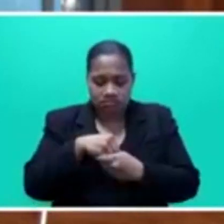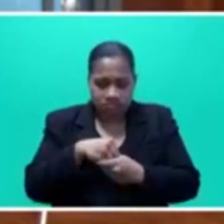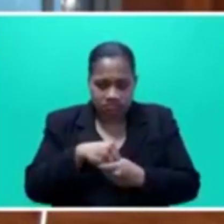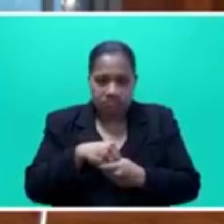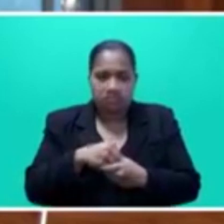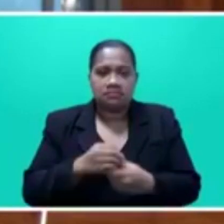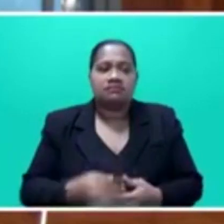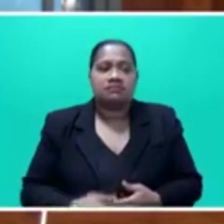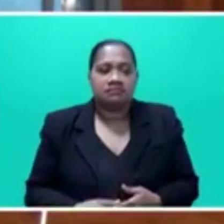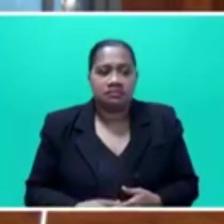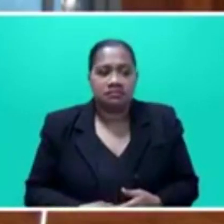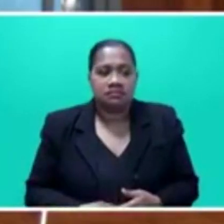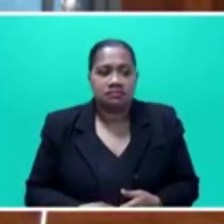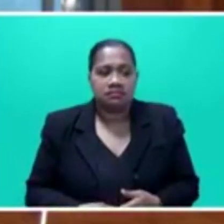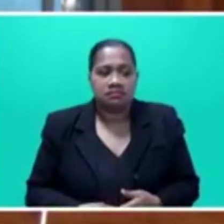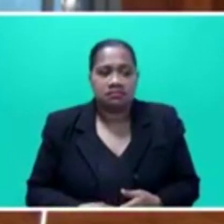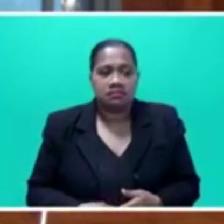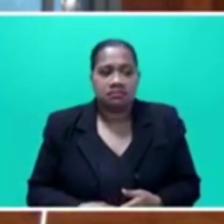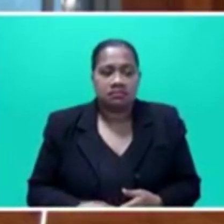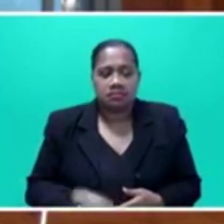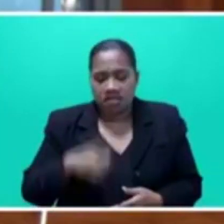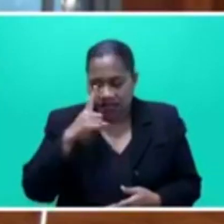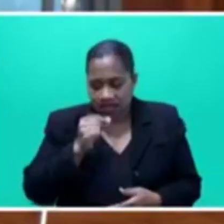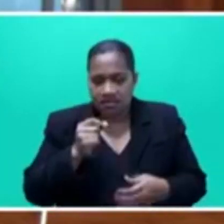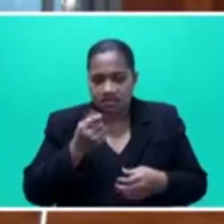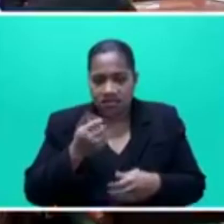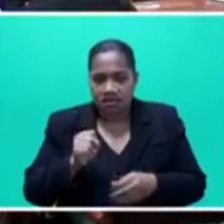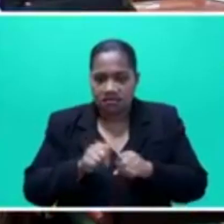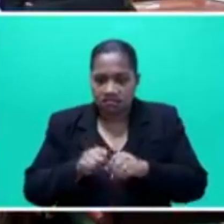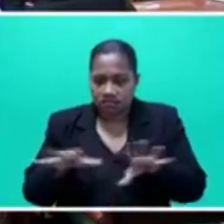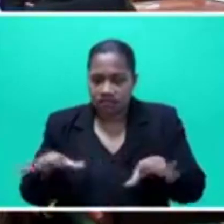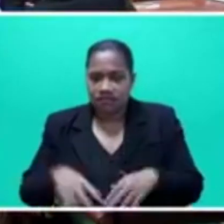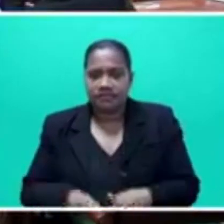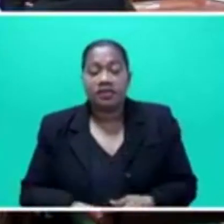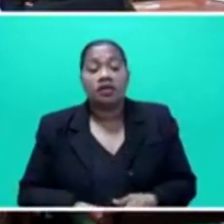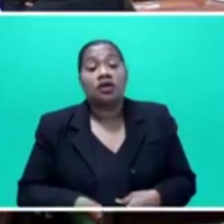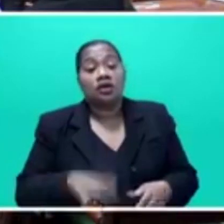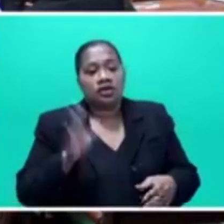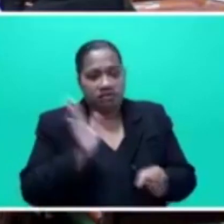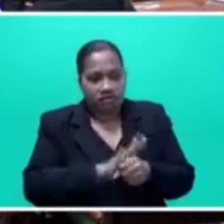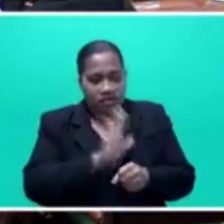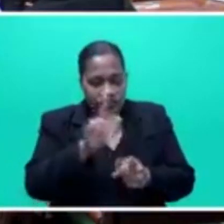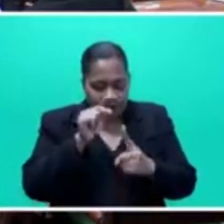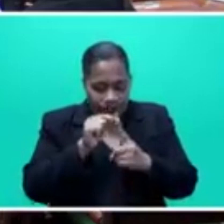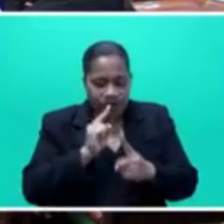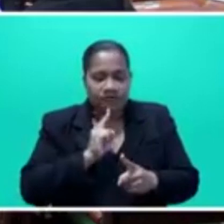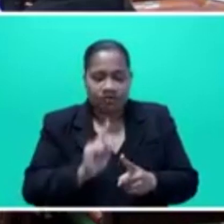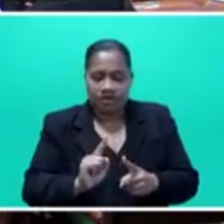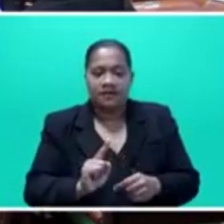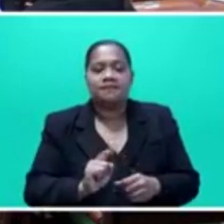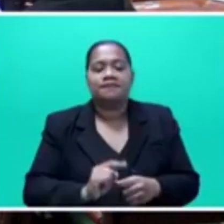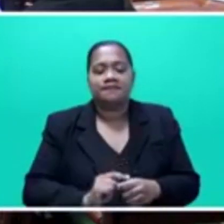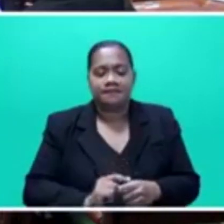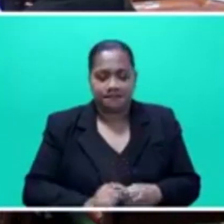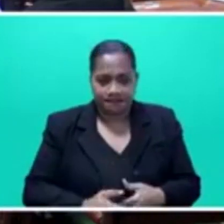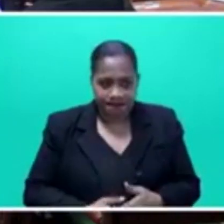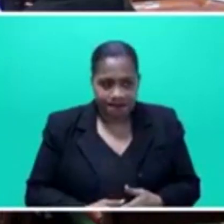and still can transmit it, Honorable Speaker, sir. You've made your point of order. Finish.